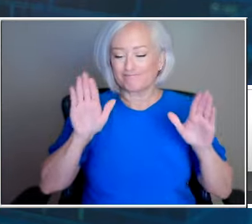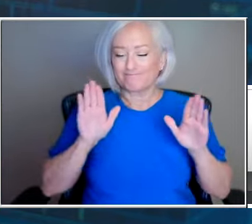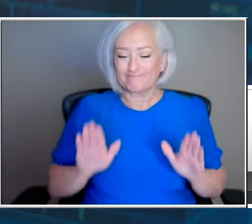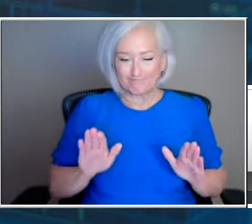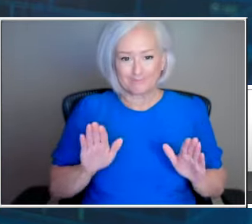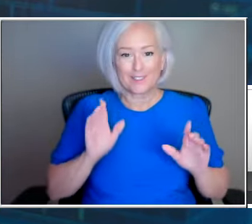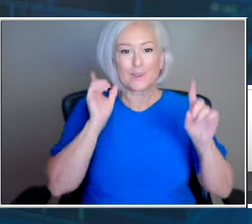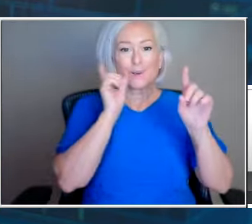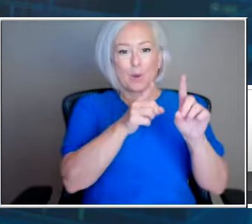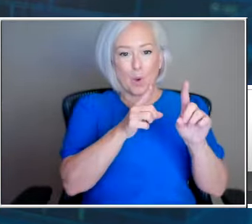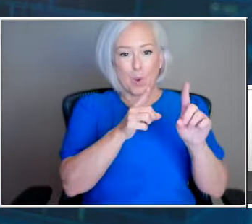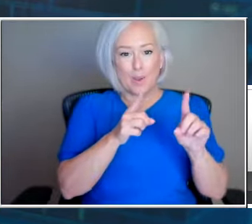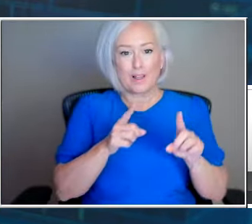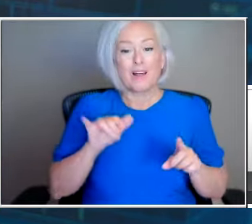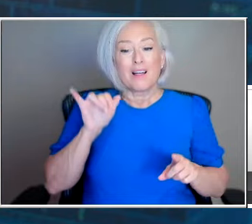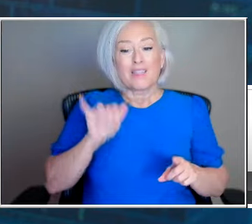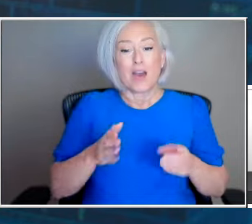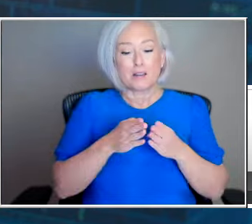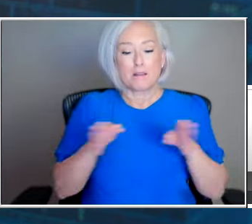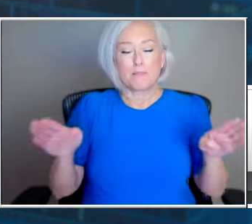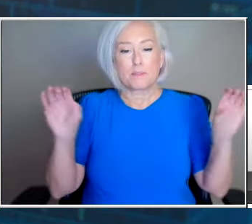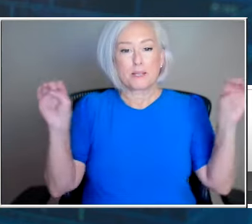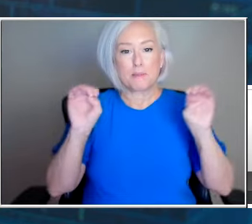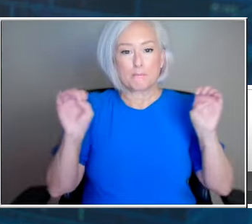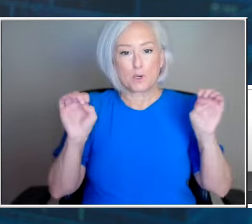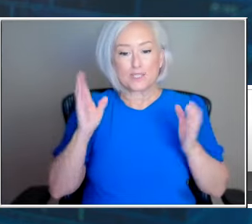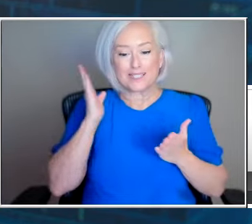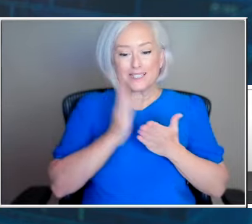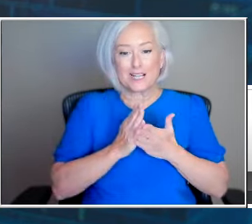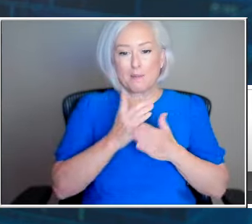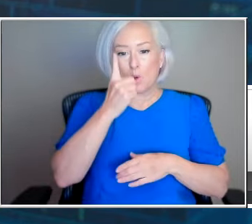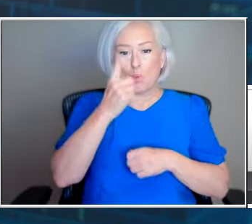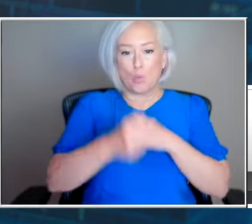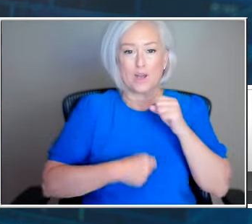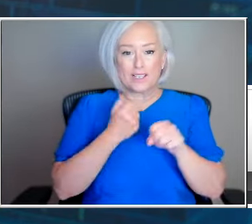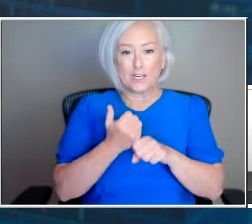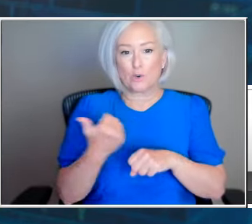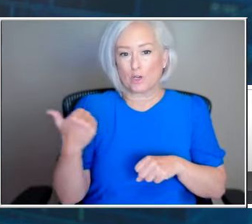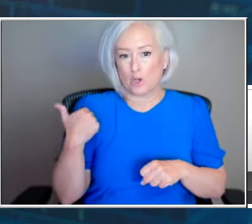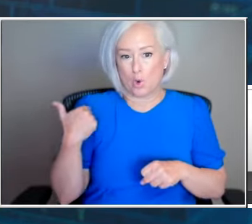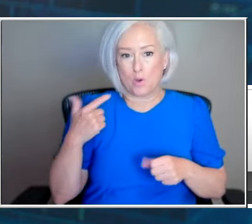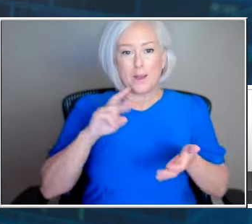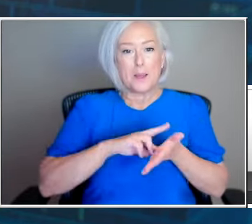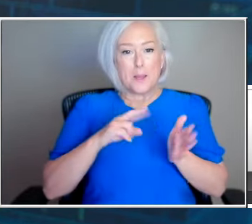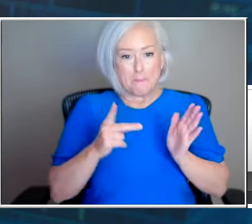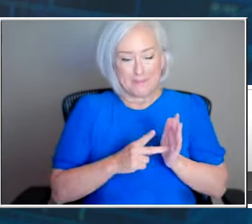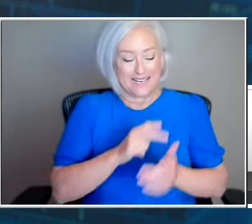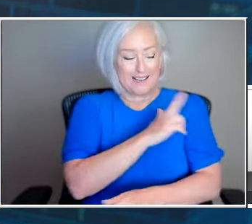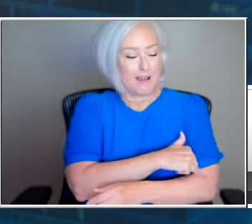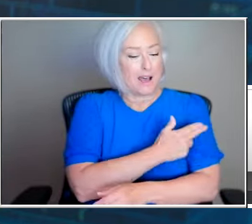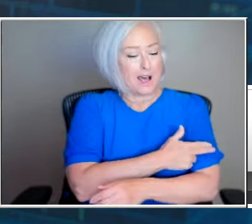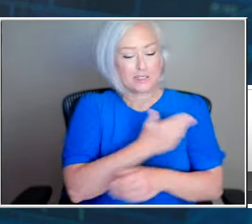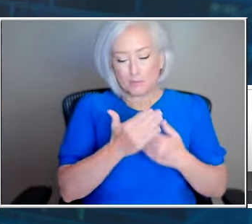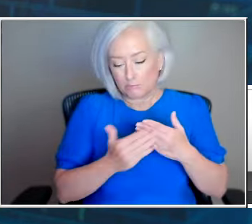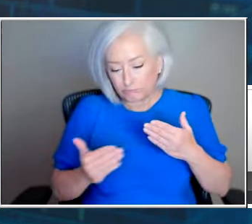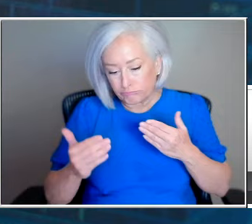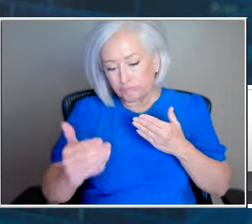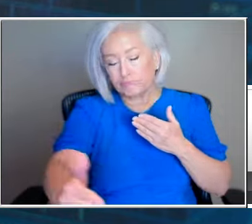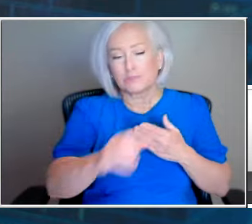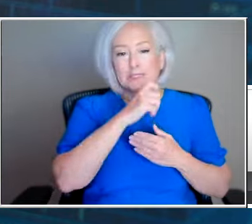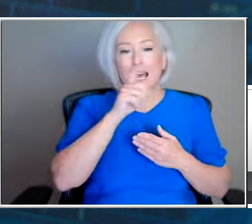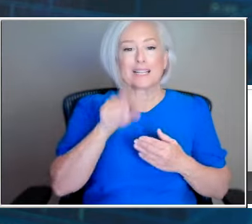ago. And as of today, hospitals will no longer need to report COVID cases to the Center for Medicare and Medicaid Services. You, of